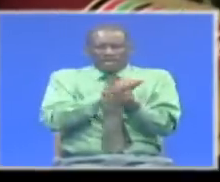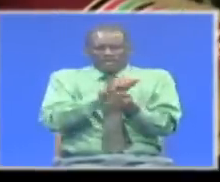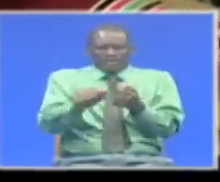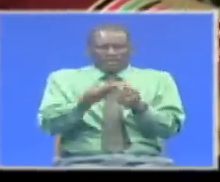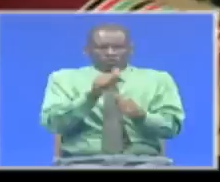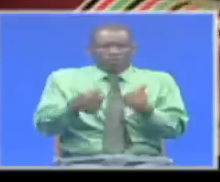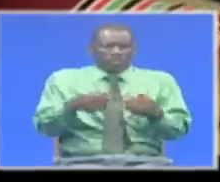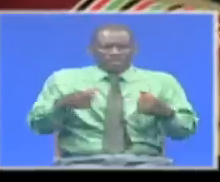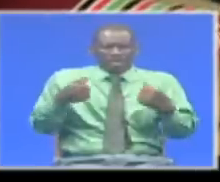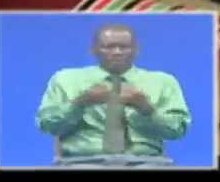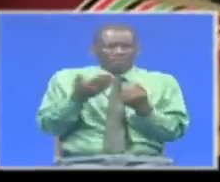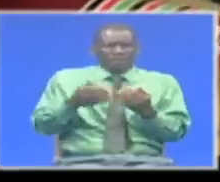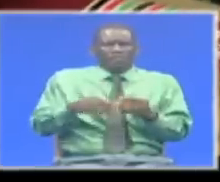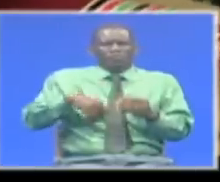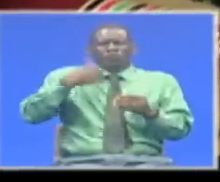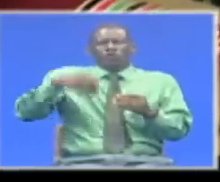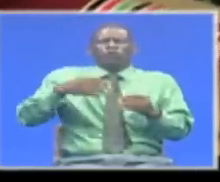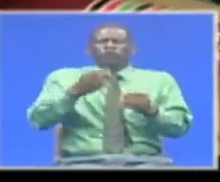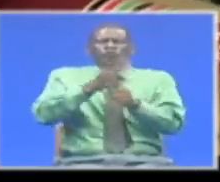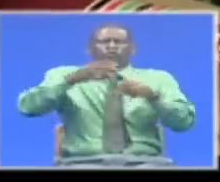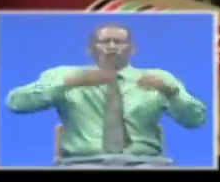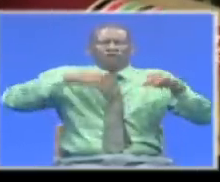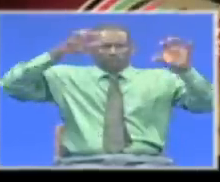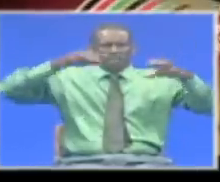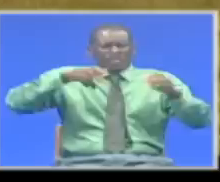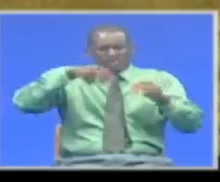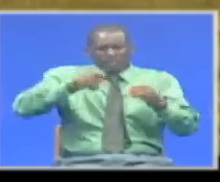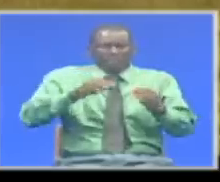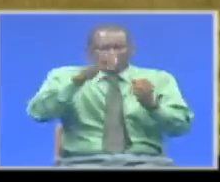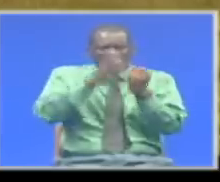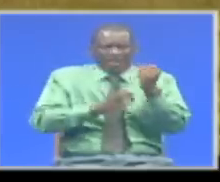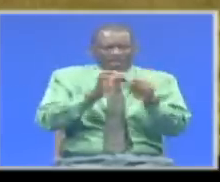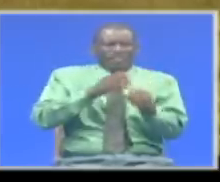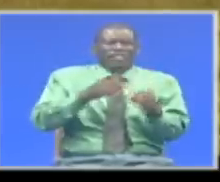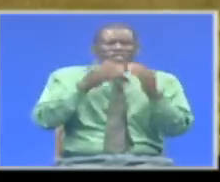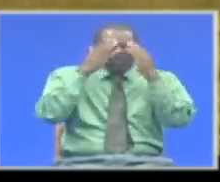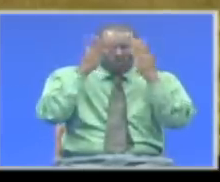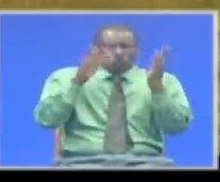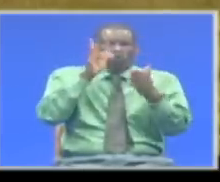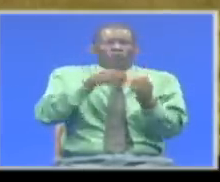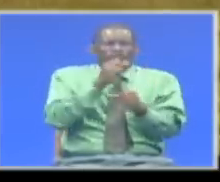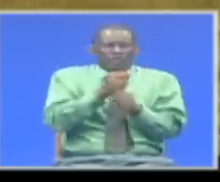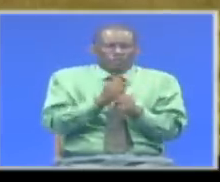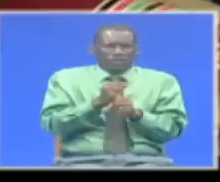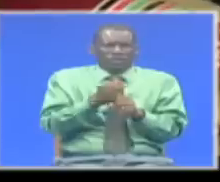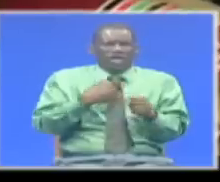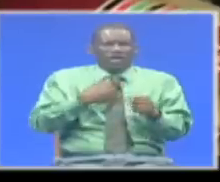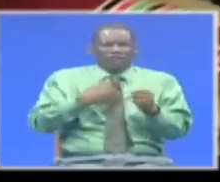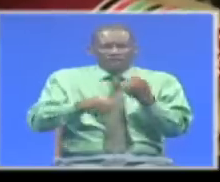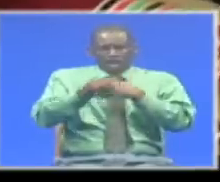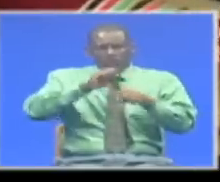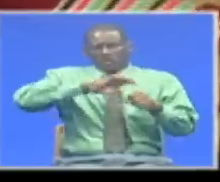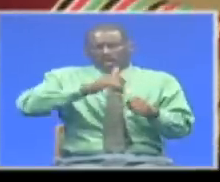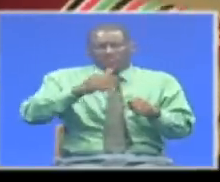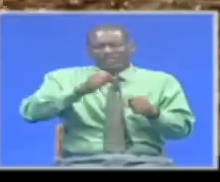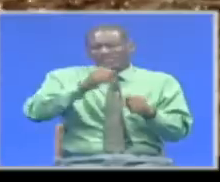because it rains almost all the year, they plant, they harvest, they plant again. They have got no idea. Whatever they are doing has got repercussions on other people